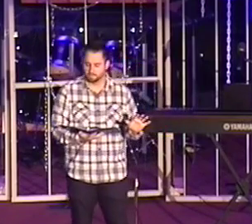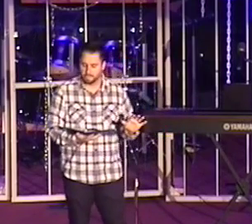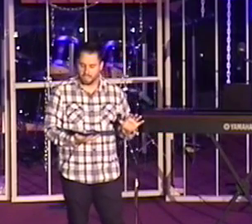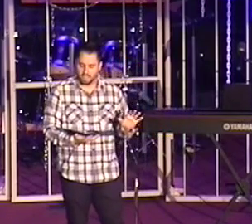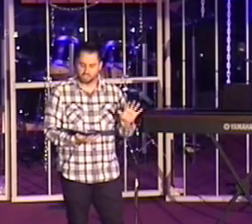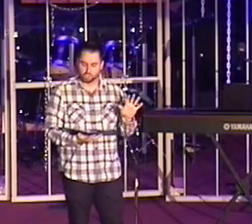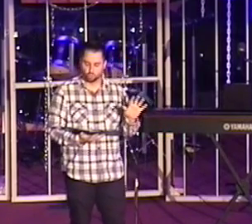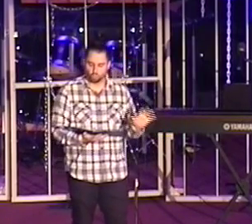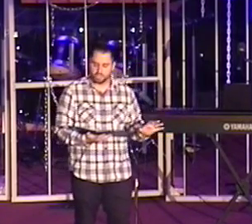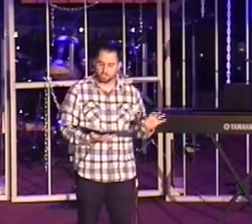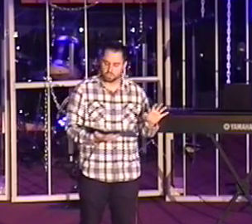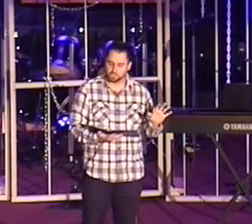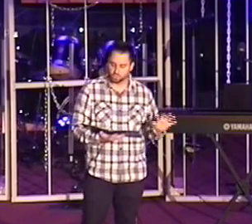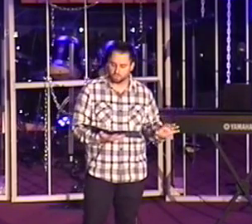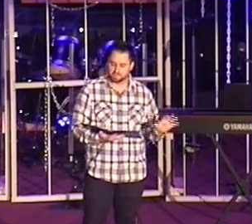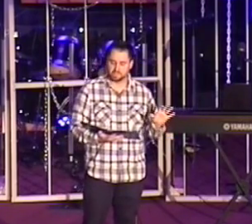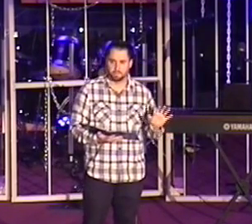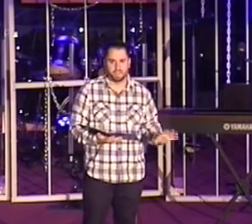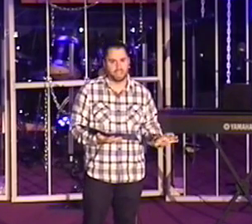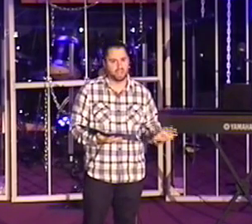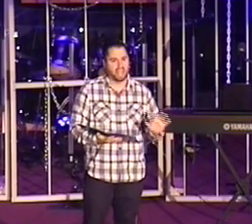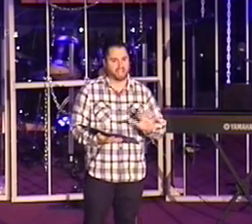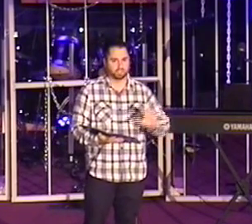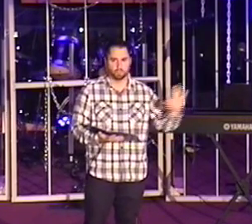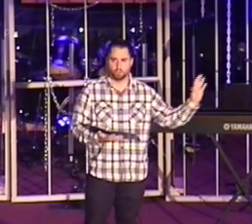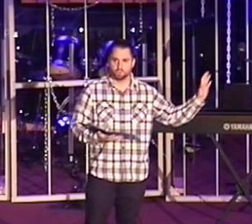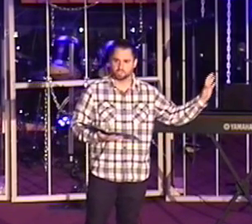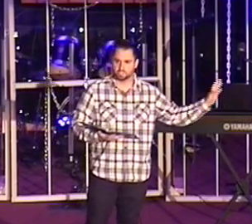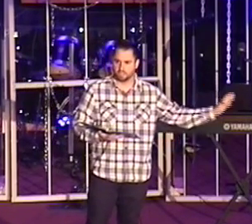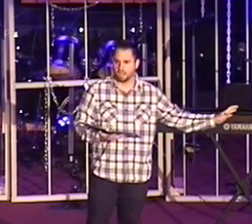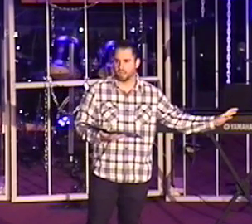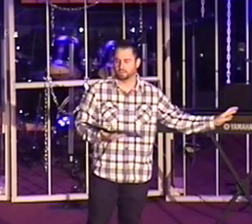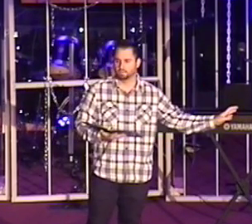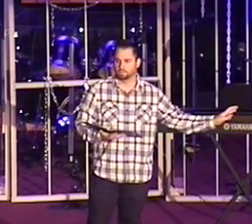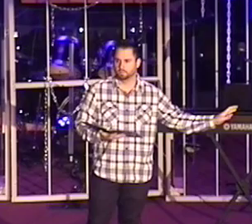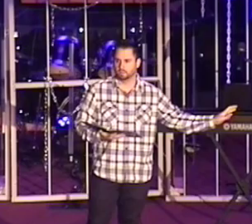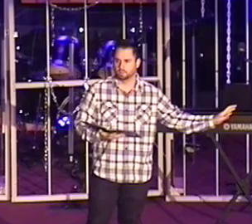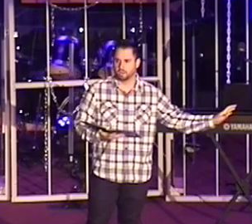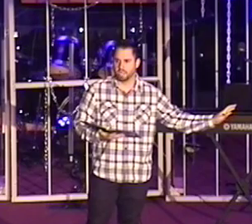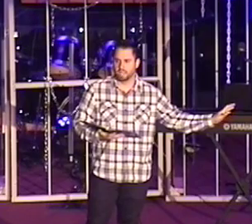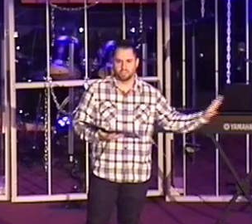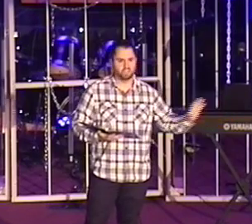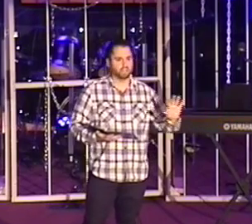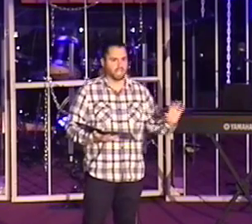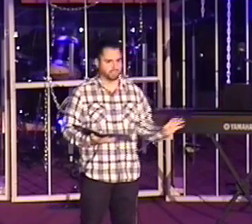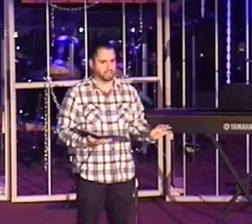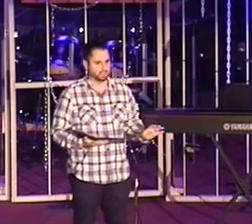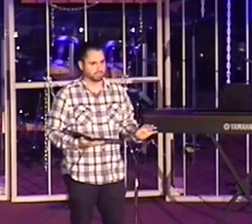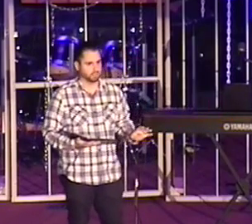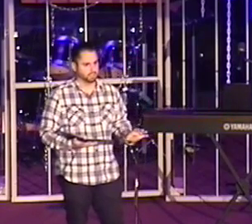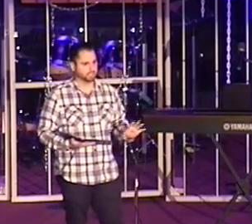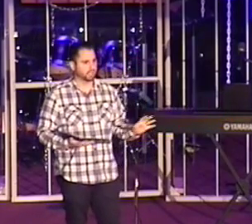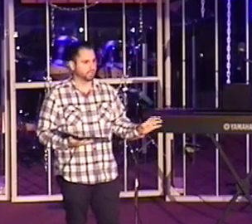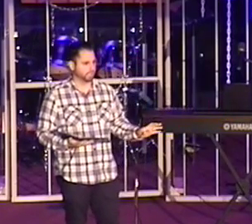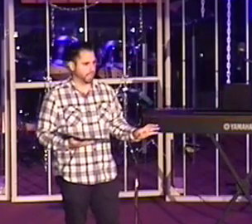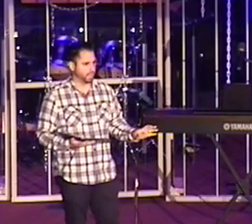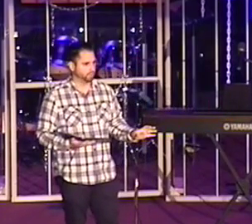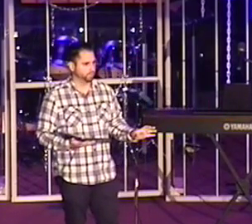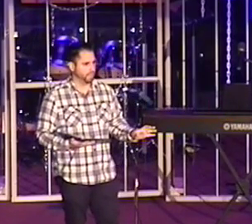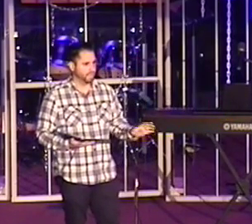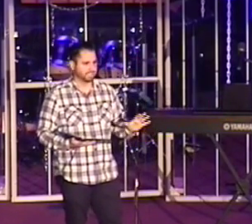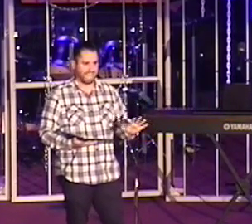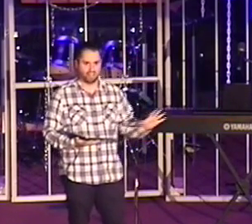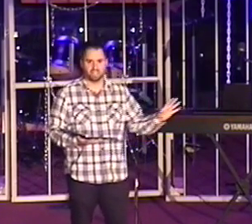is. It is to render service to men as opposed to God, right? Think of it like this, dishonest